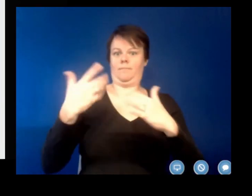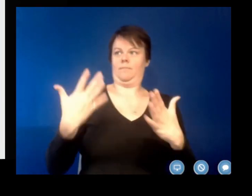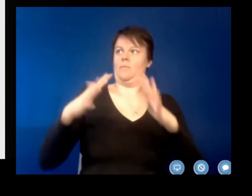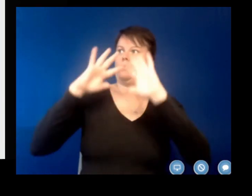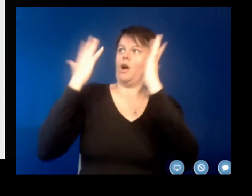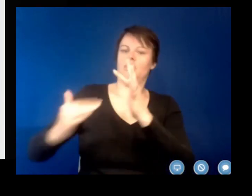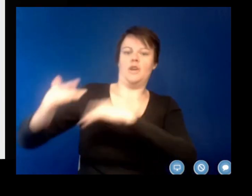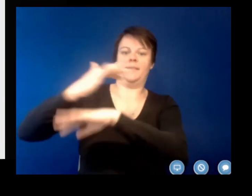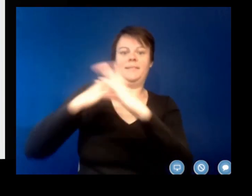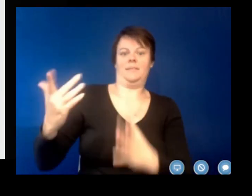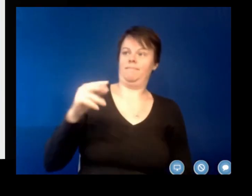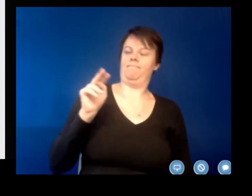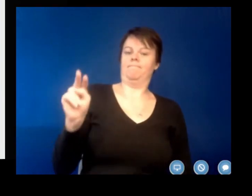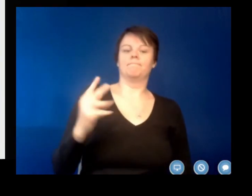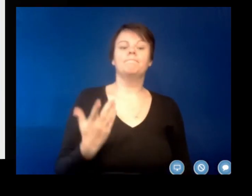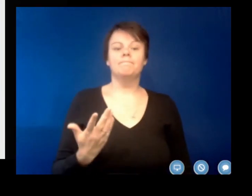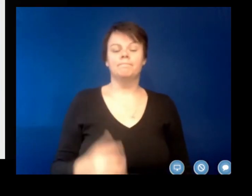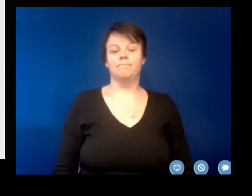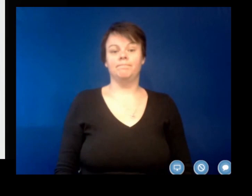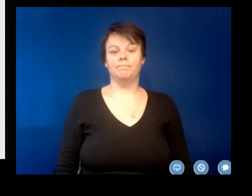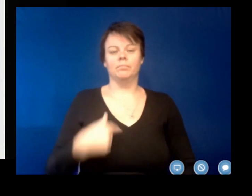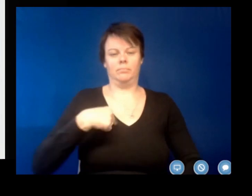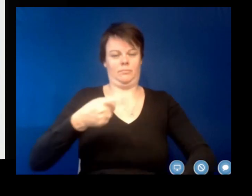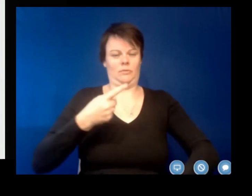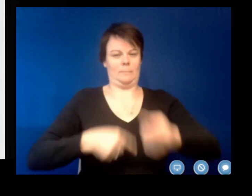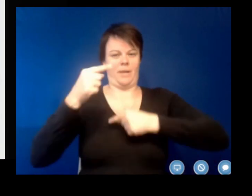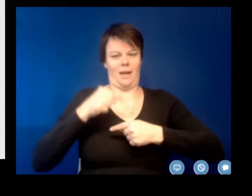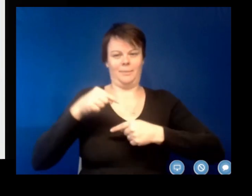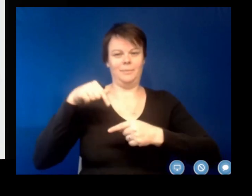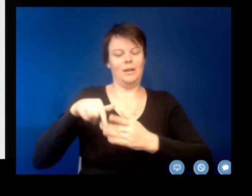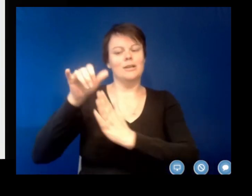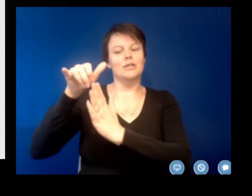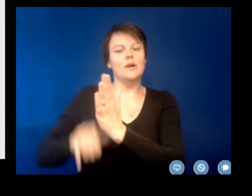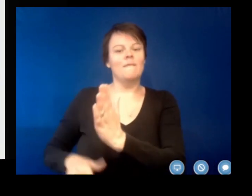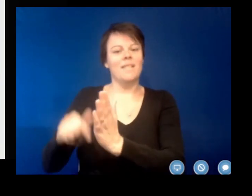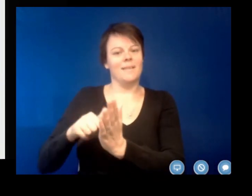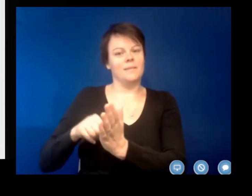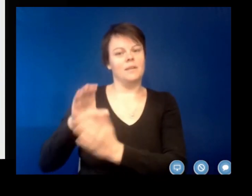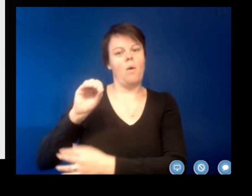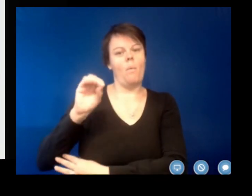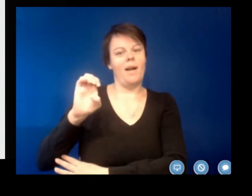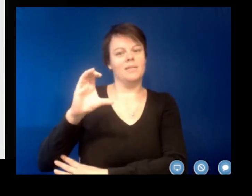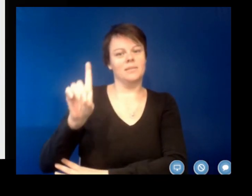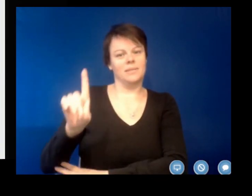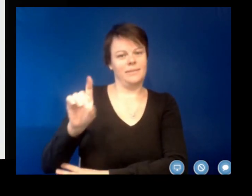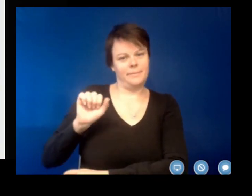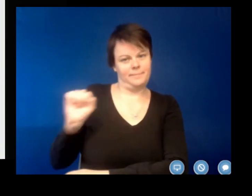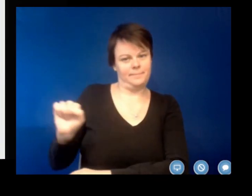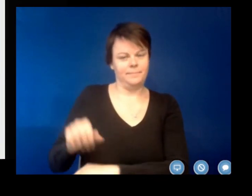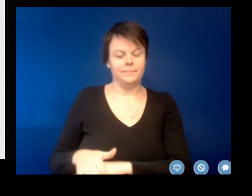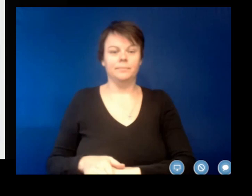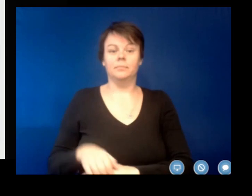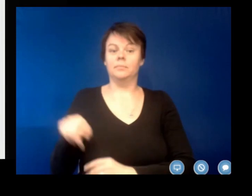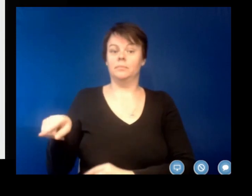an even higher abstraction of reflection to understand and to influence this society. And this led